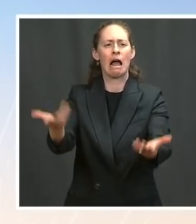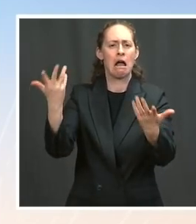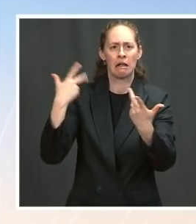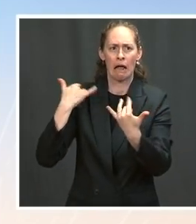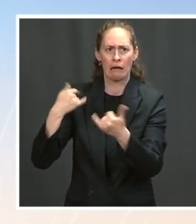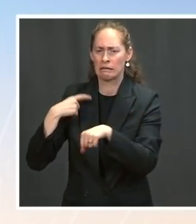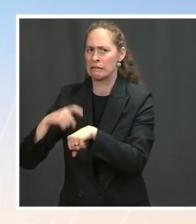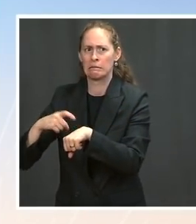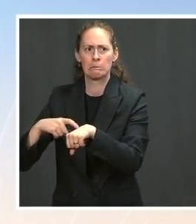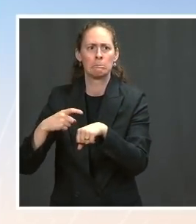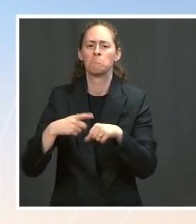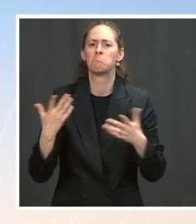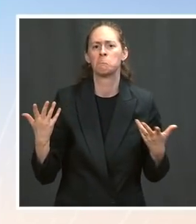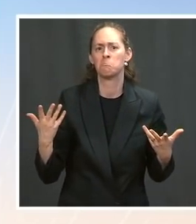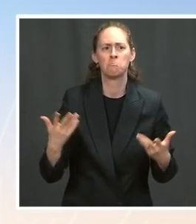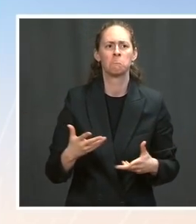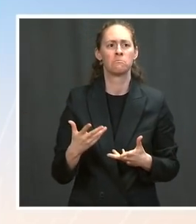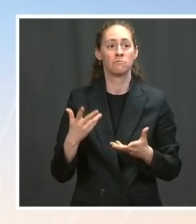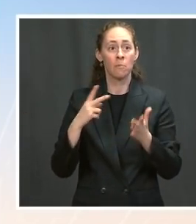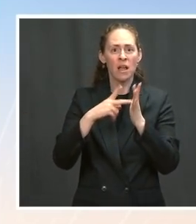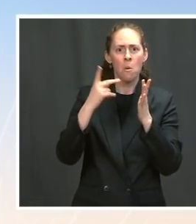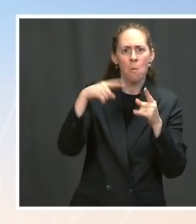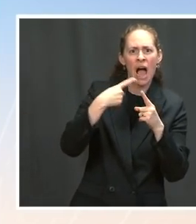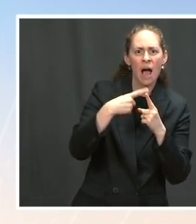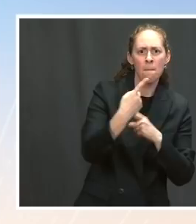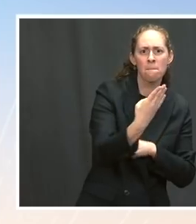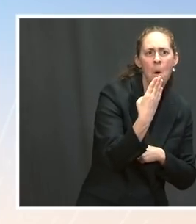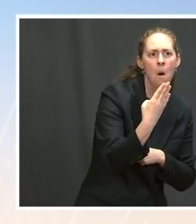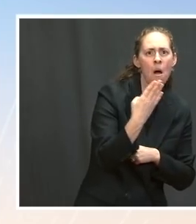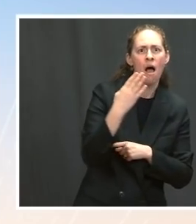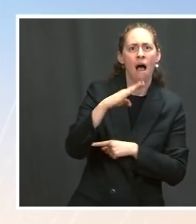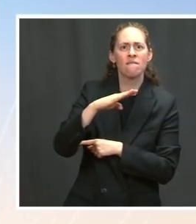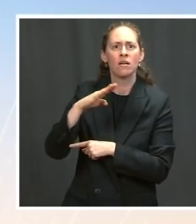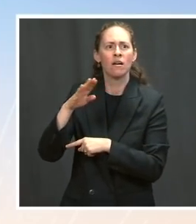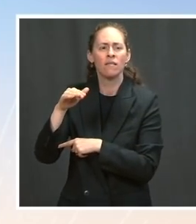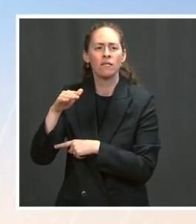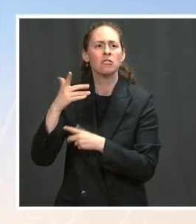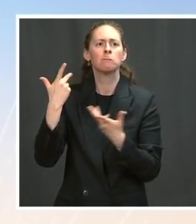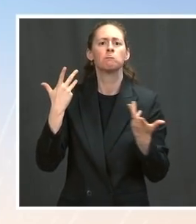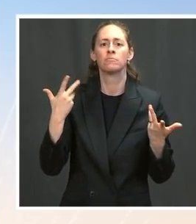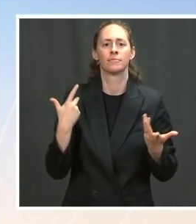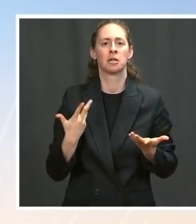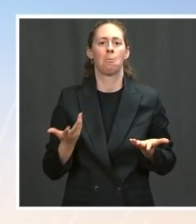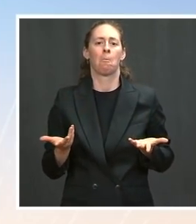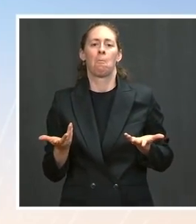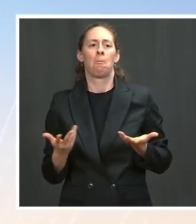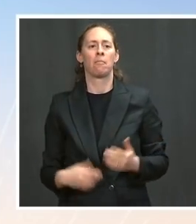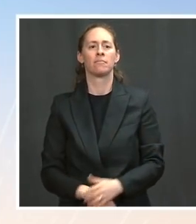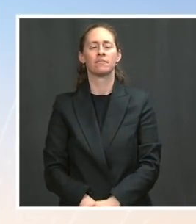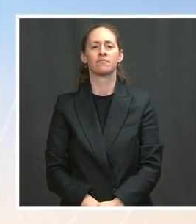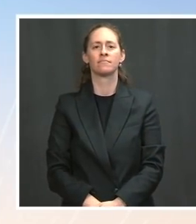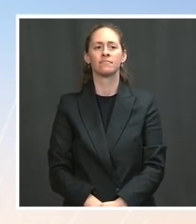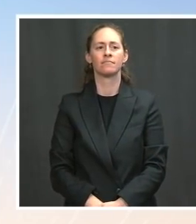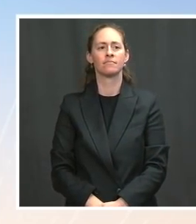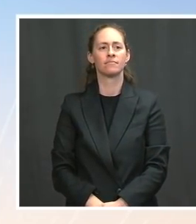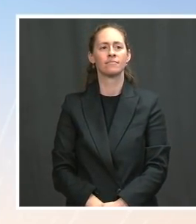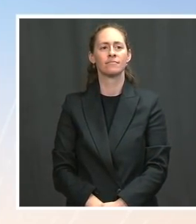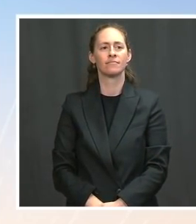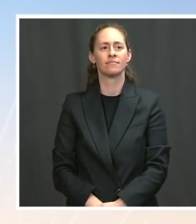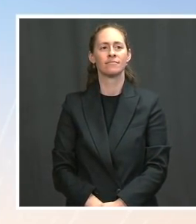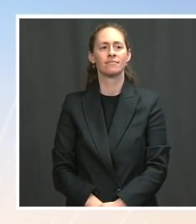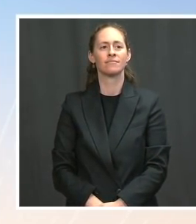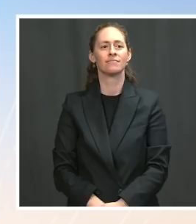Well, whether it's the first part of the day or the second part of the day. Ms. Correct. The Press. The The Back on the Russia issue, I know you've done a lot of these. Yeah. The The The And you mentioned U.S.